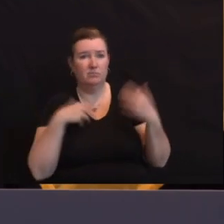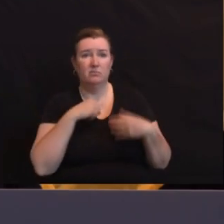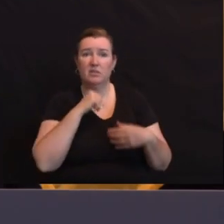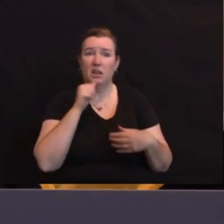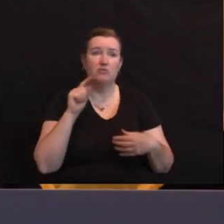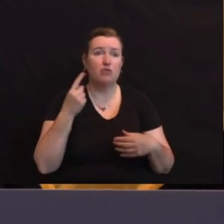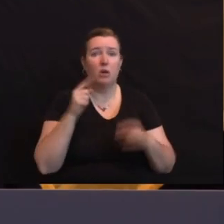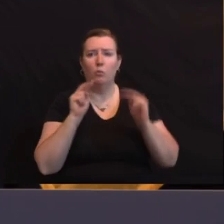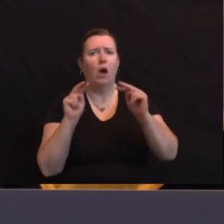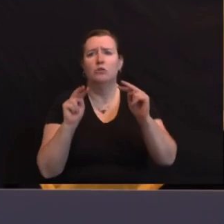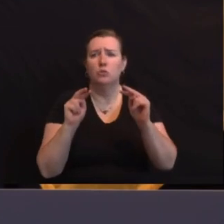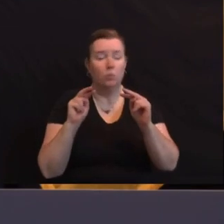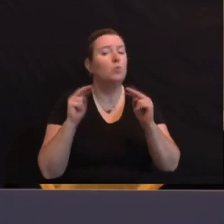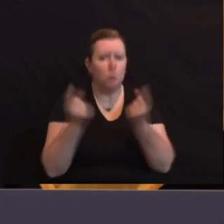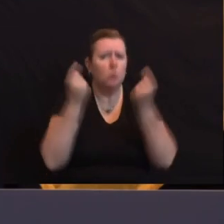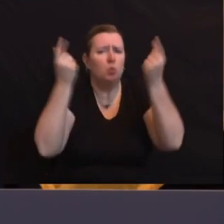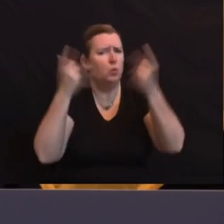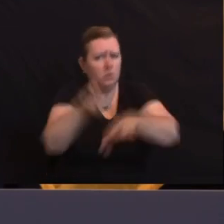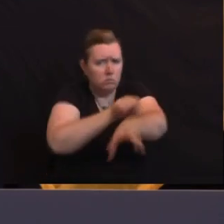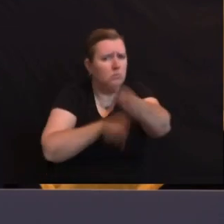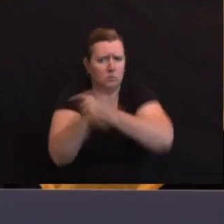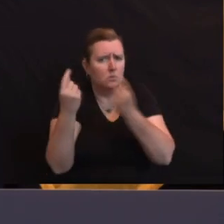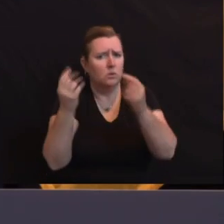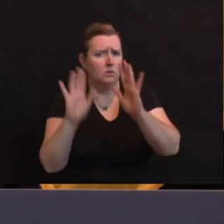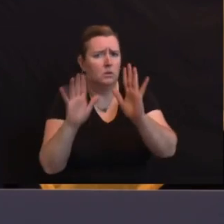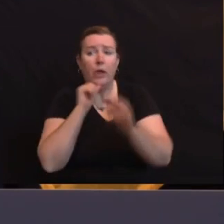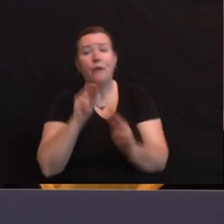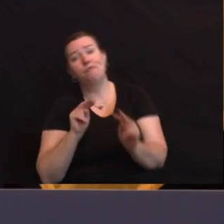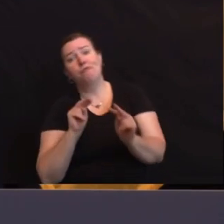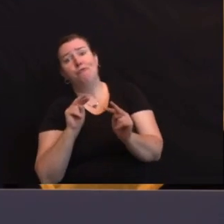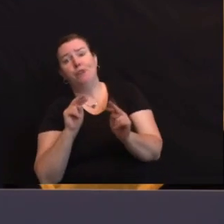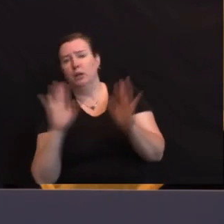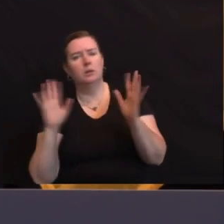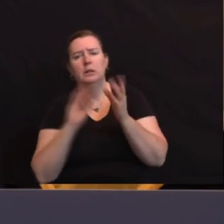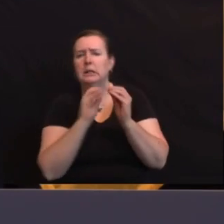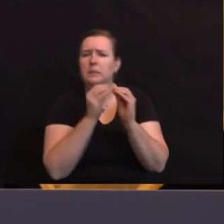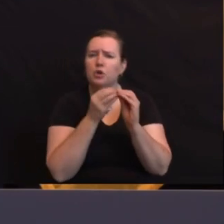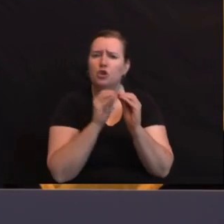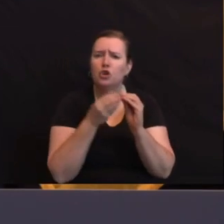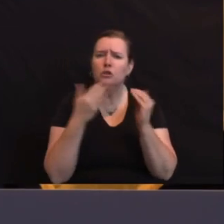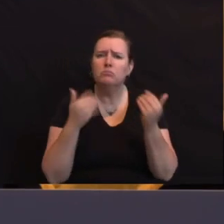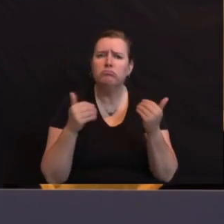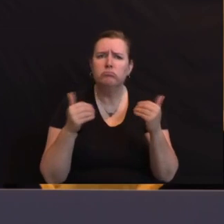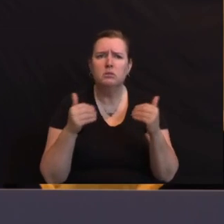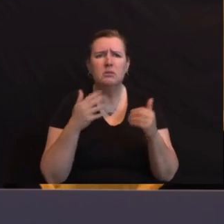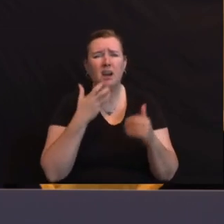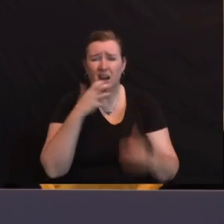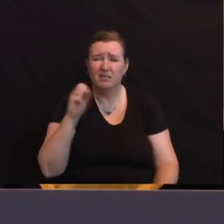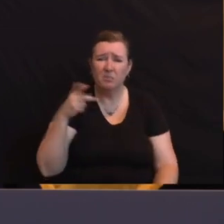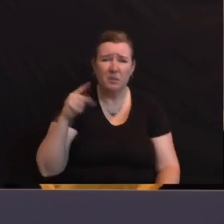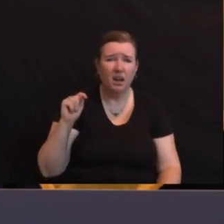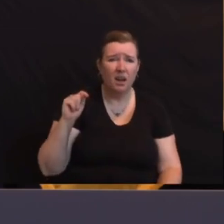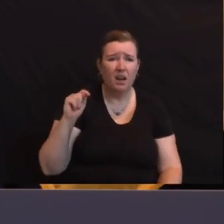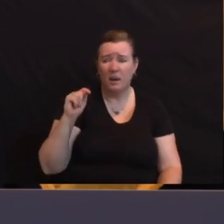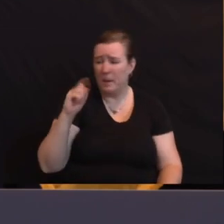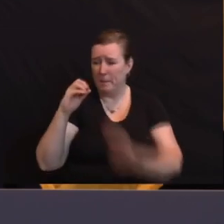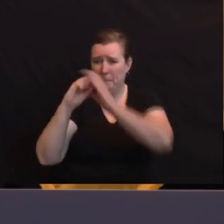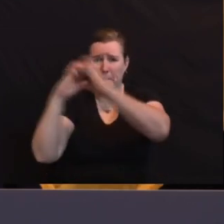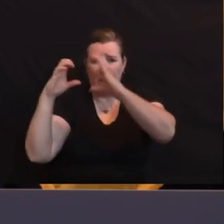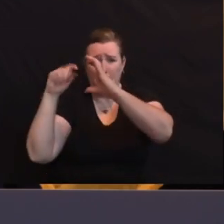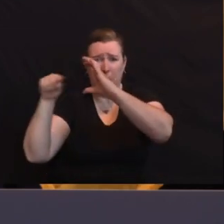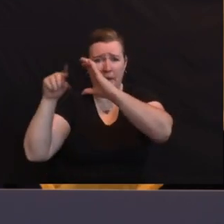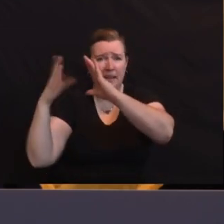but it's the breadth of the numbers right now. Yes, there are hot spots in Ocean and Monmouth, but it's